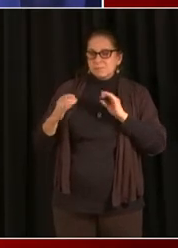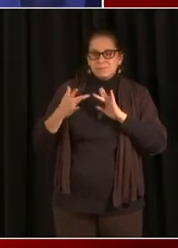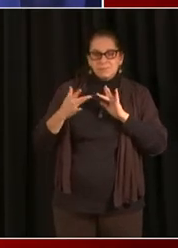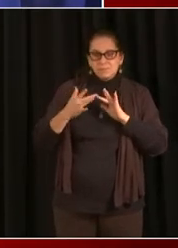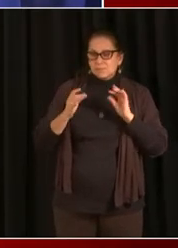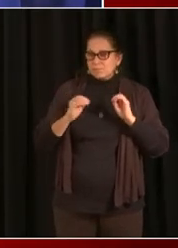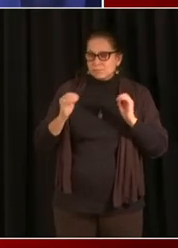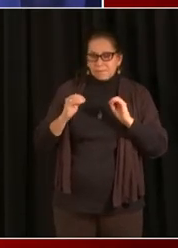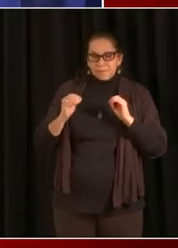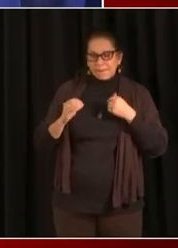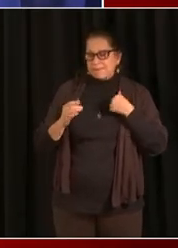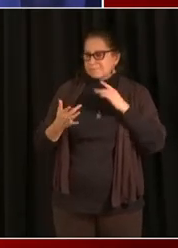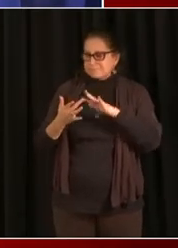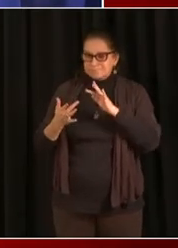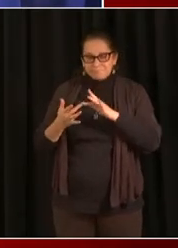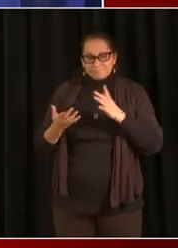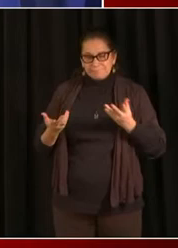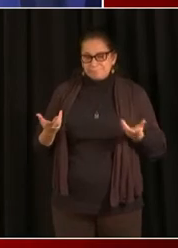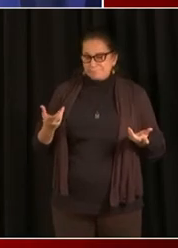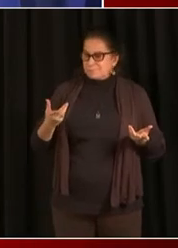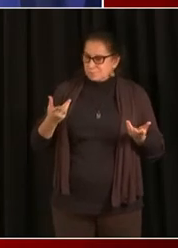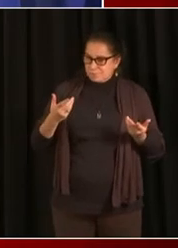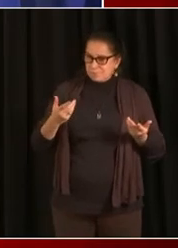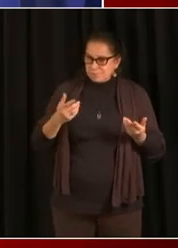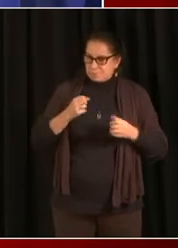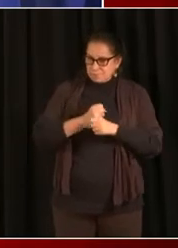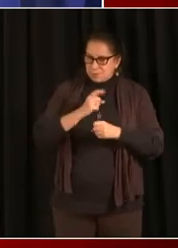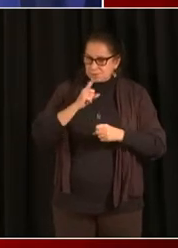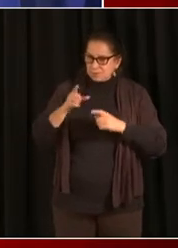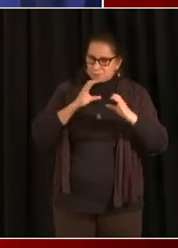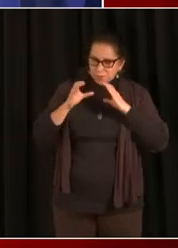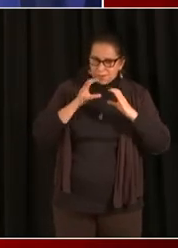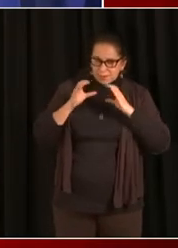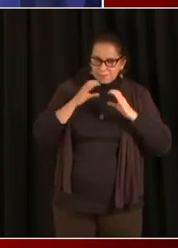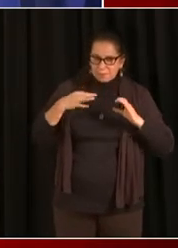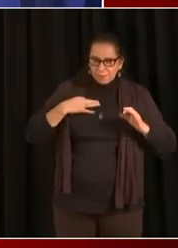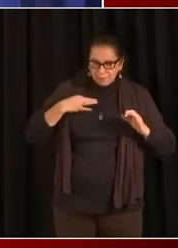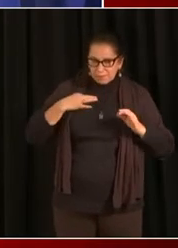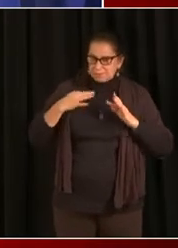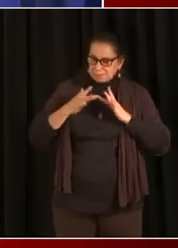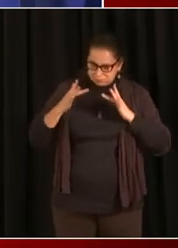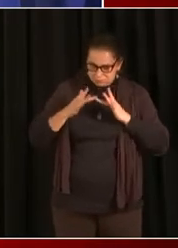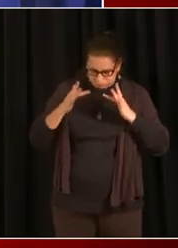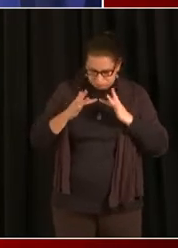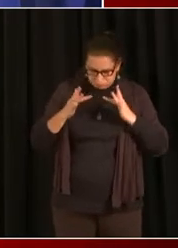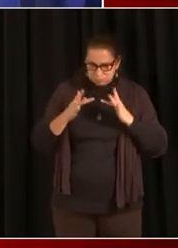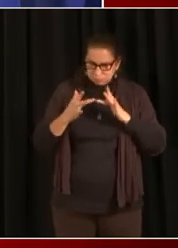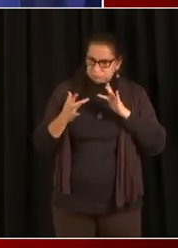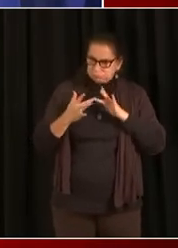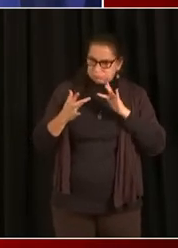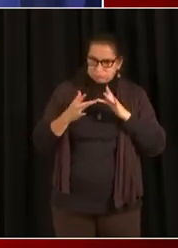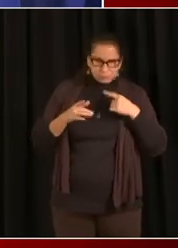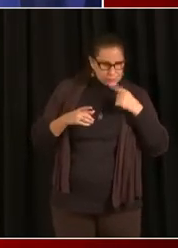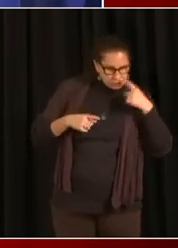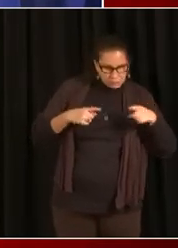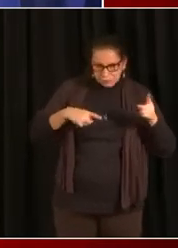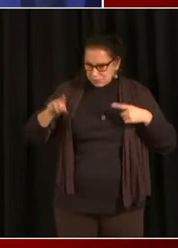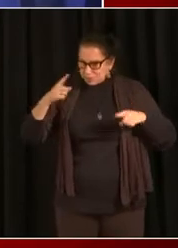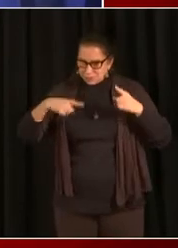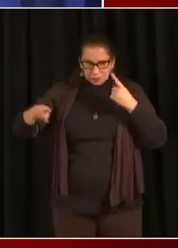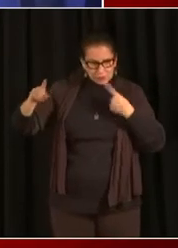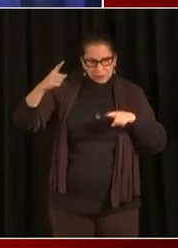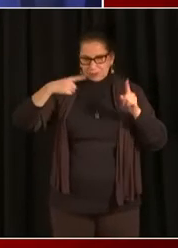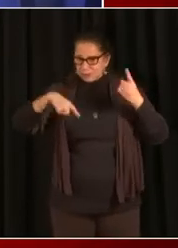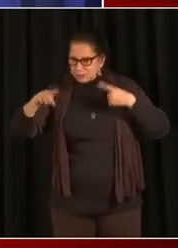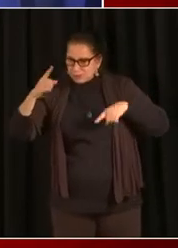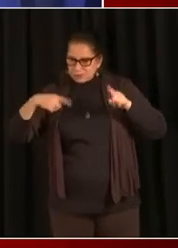encouraging you, by all means, if you have applied for something, if you're applying for a restaurant, you're planning to apply for retail, like we said,